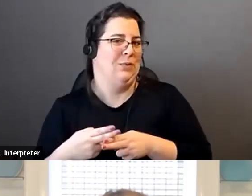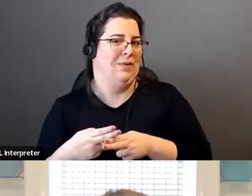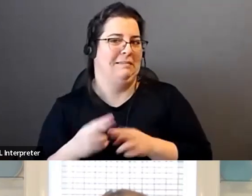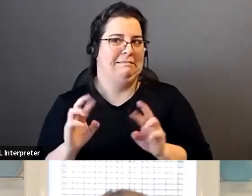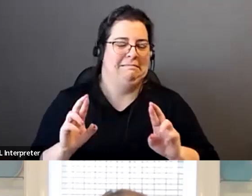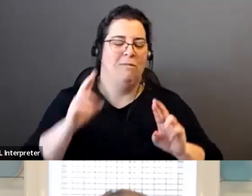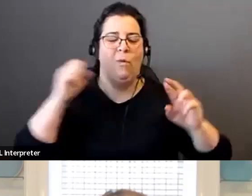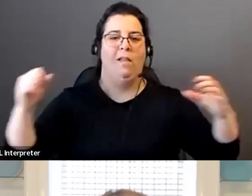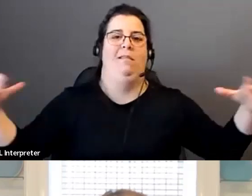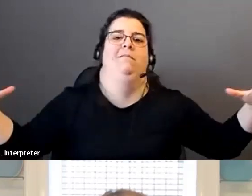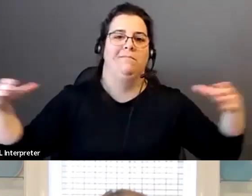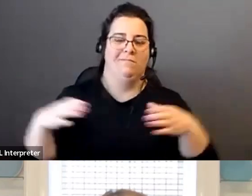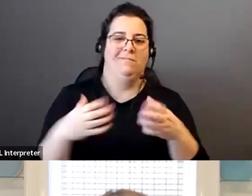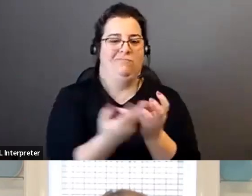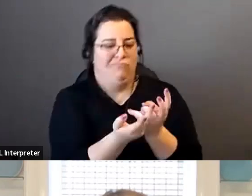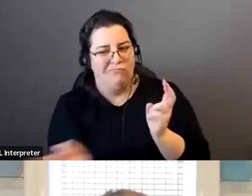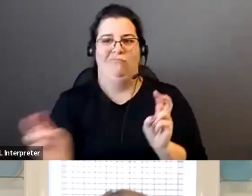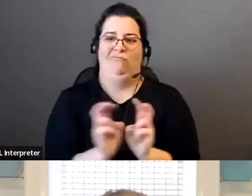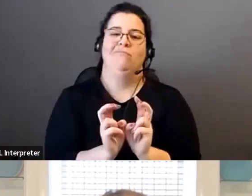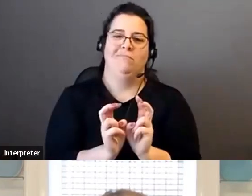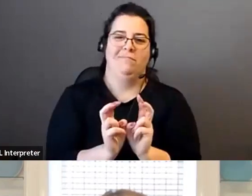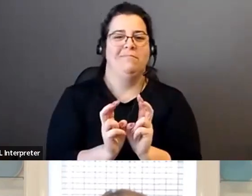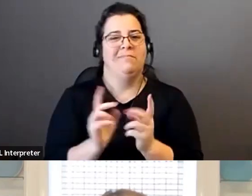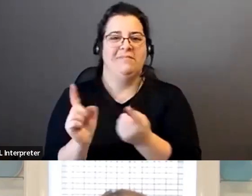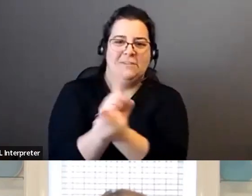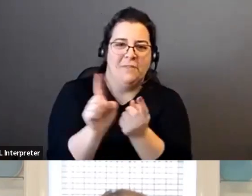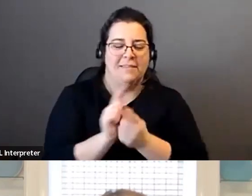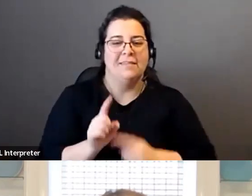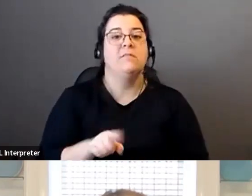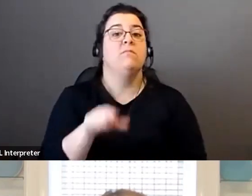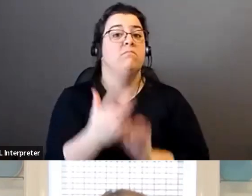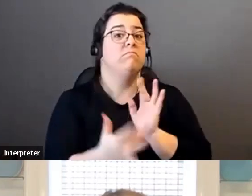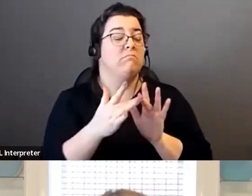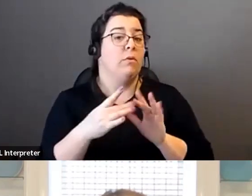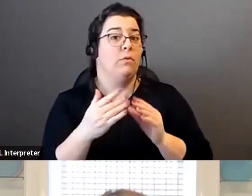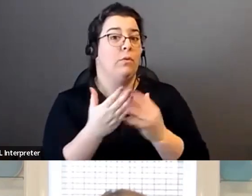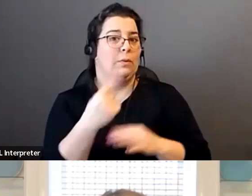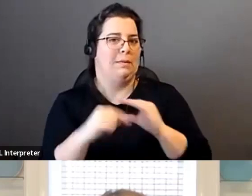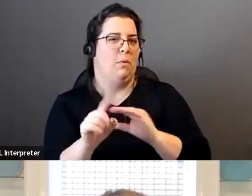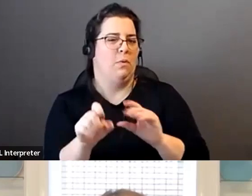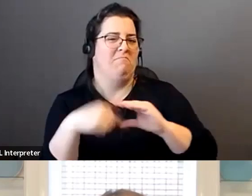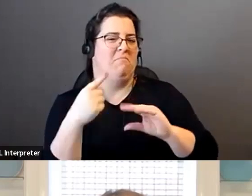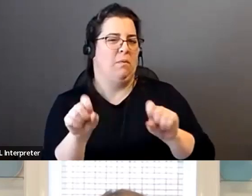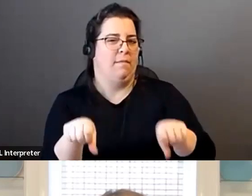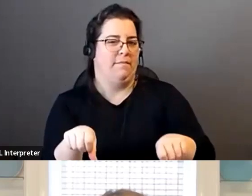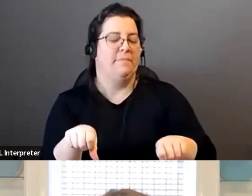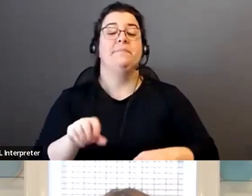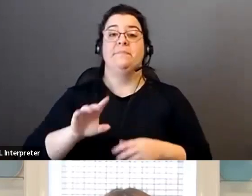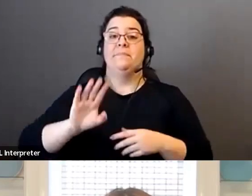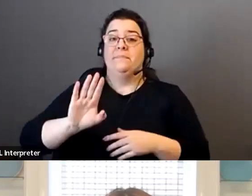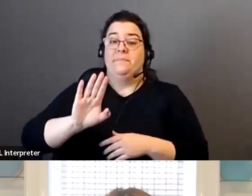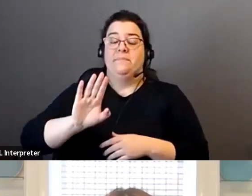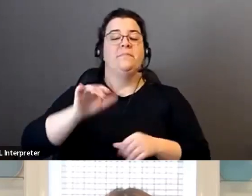love to meet all you face to face. But if not, you've got my email address. I'll just close out with these things. Remember to give